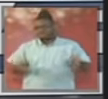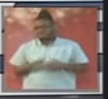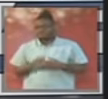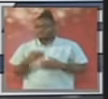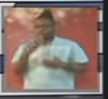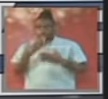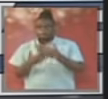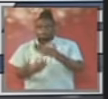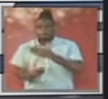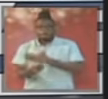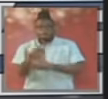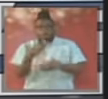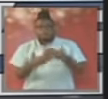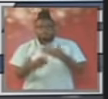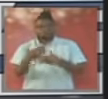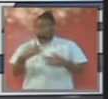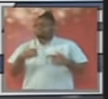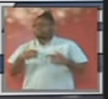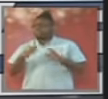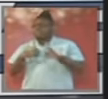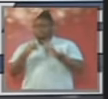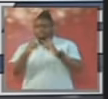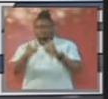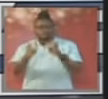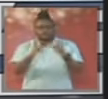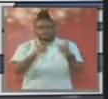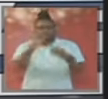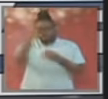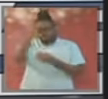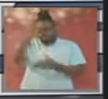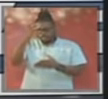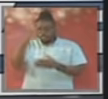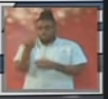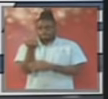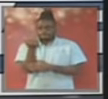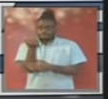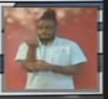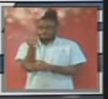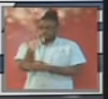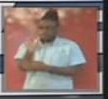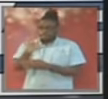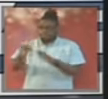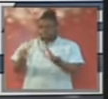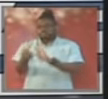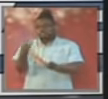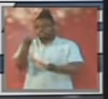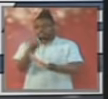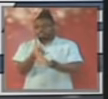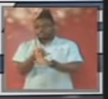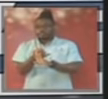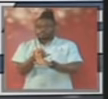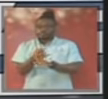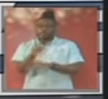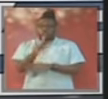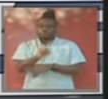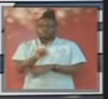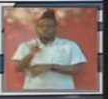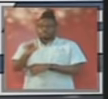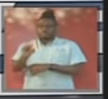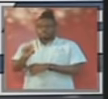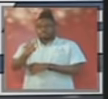update as per the 5th of January 2020, and which was published in our media release